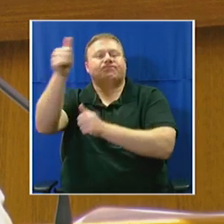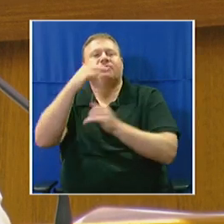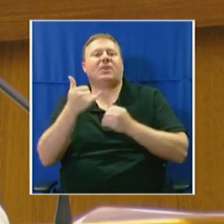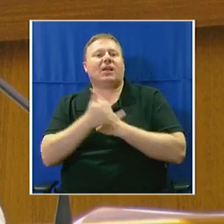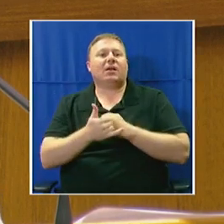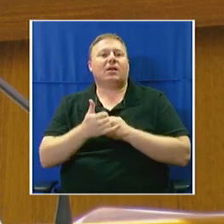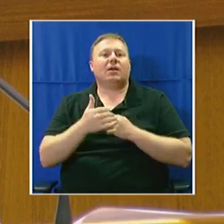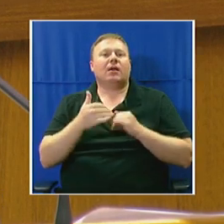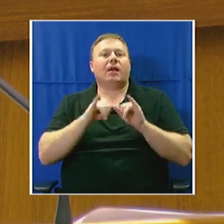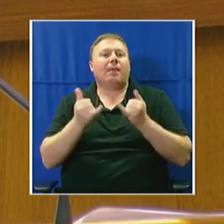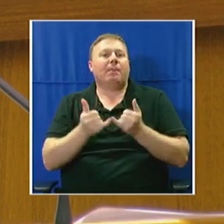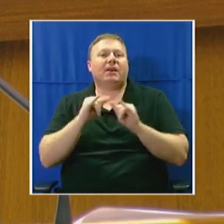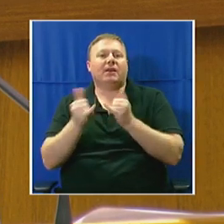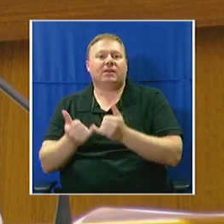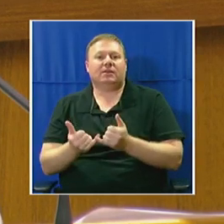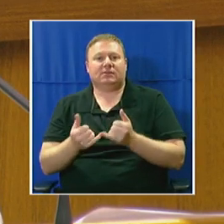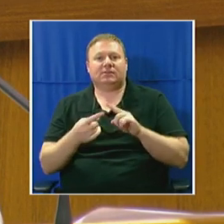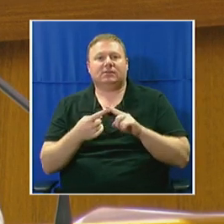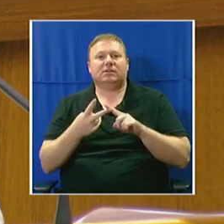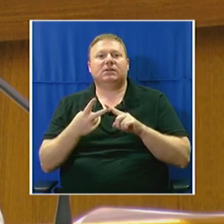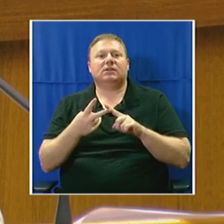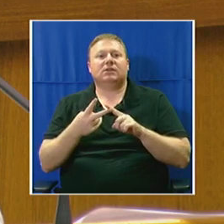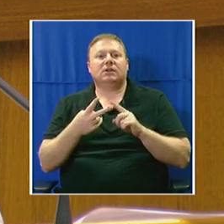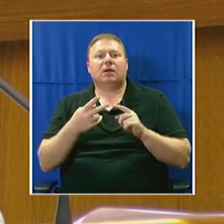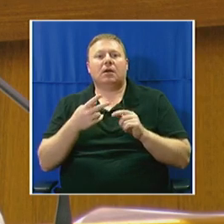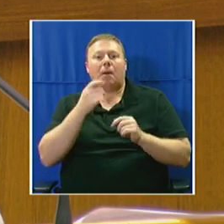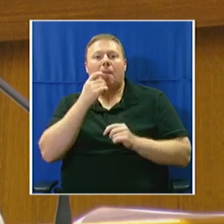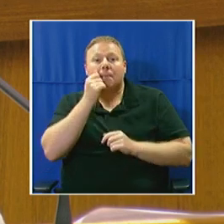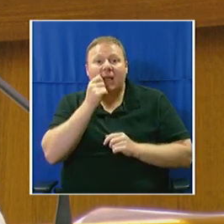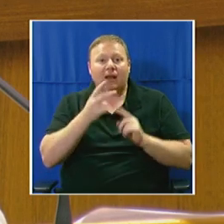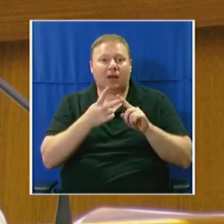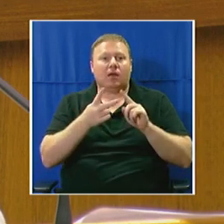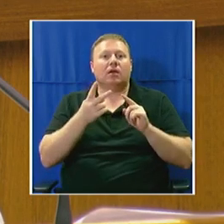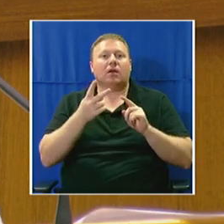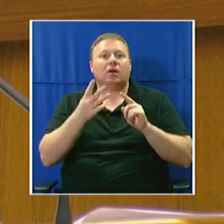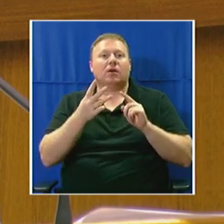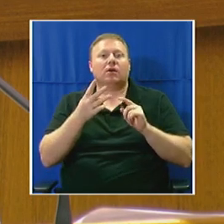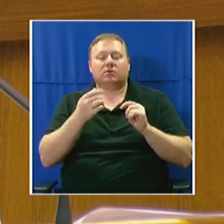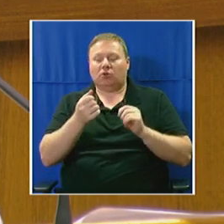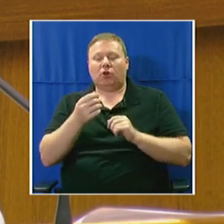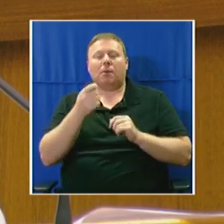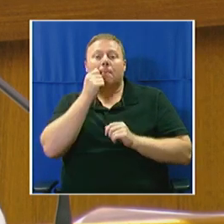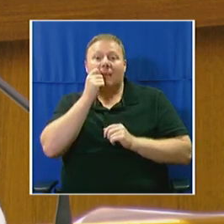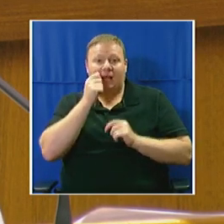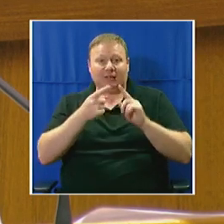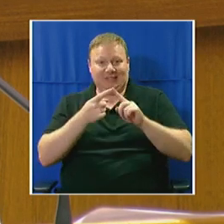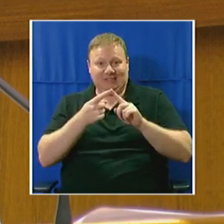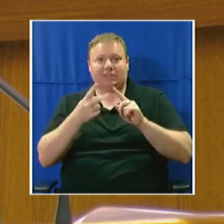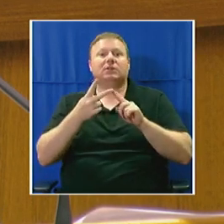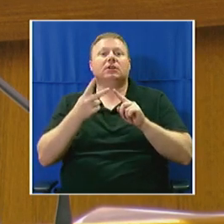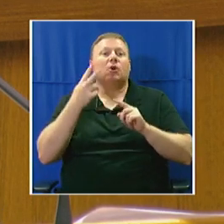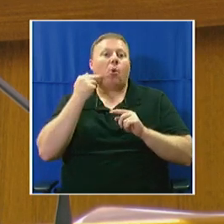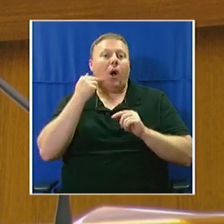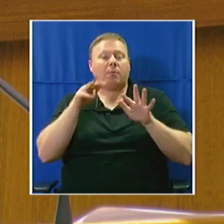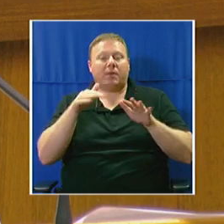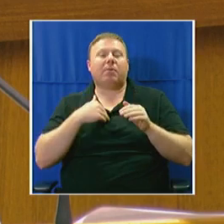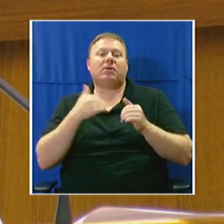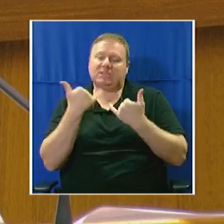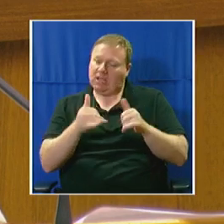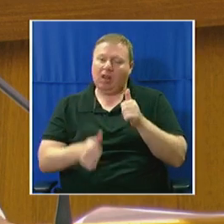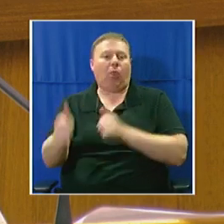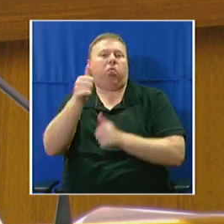males and white people on the boards of entities listed on the Johannesburg Stock Exchange standing at